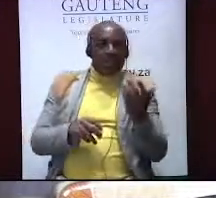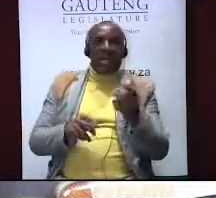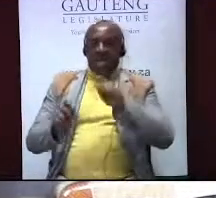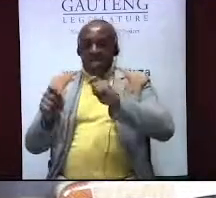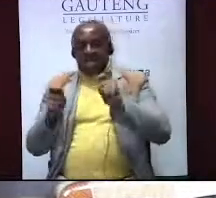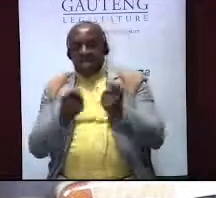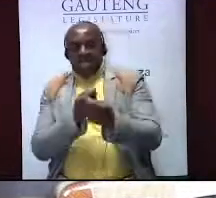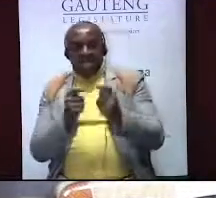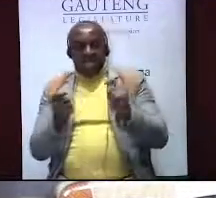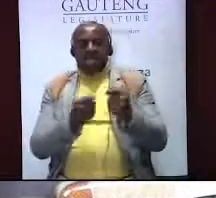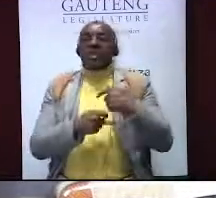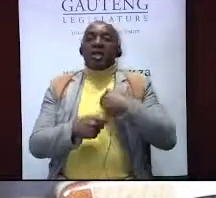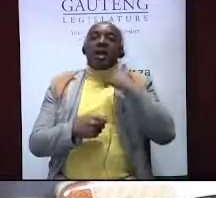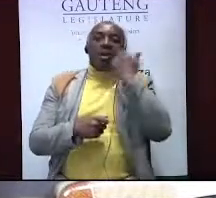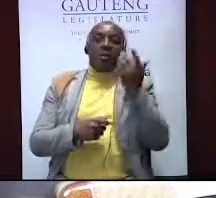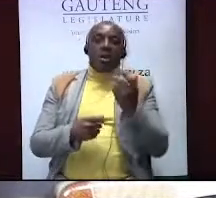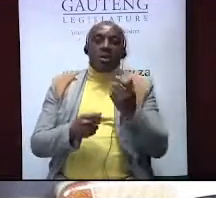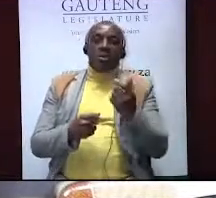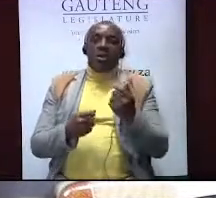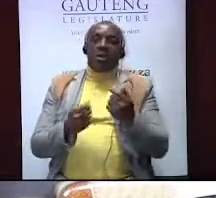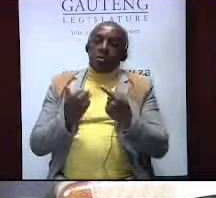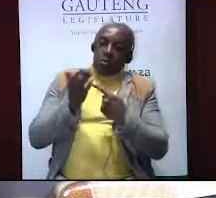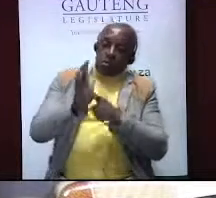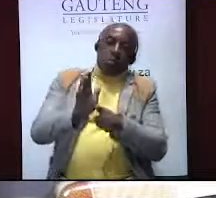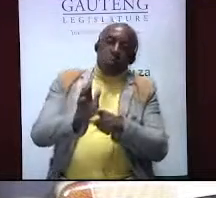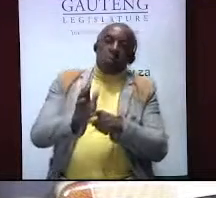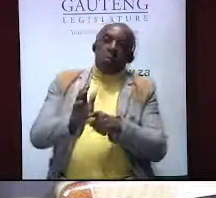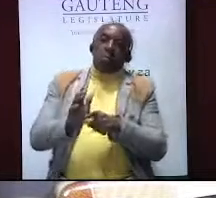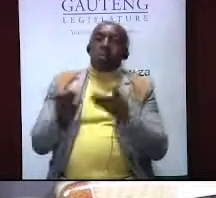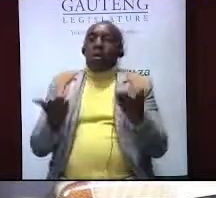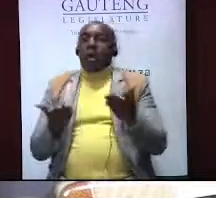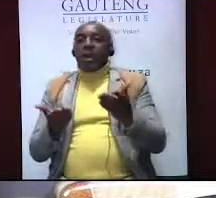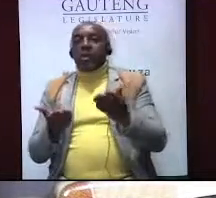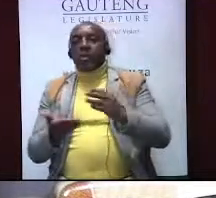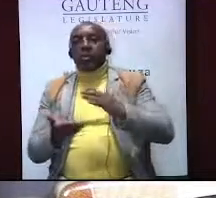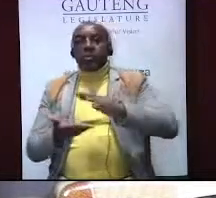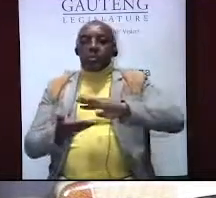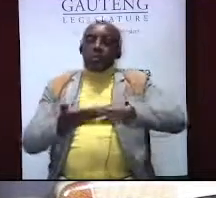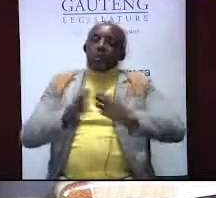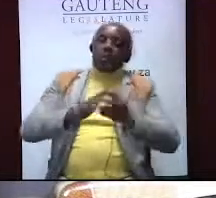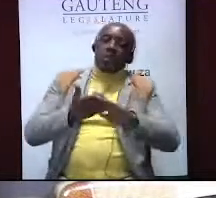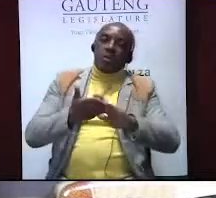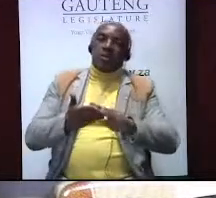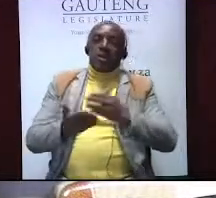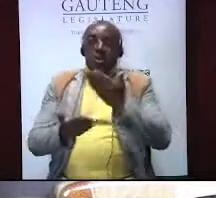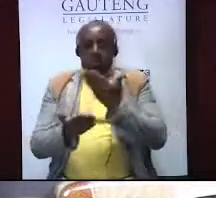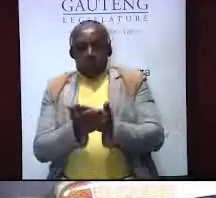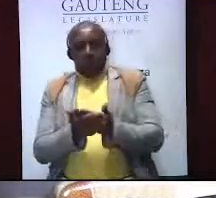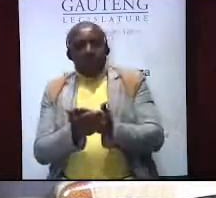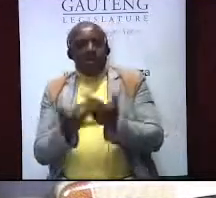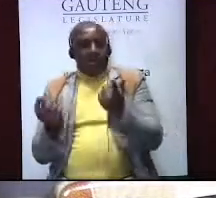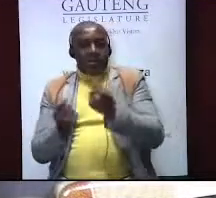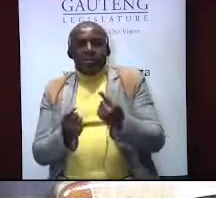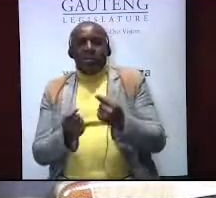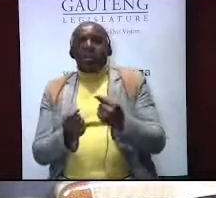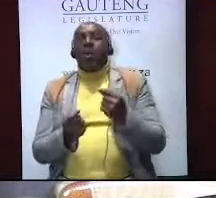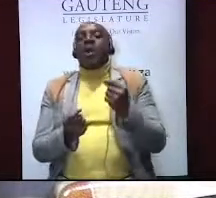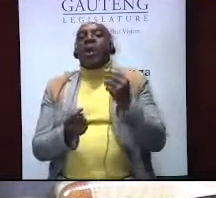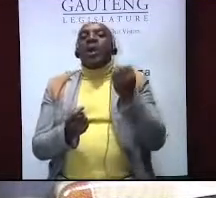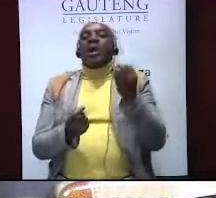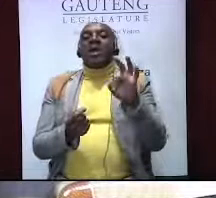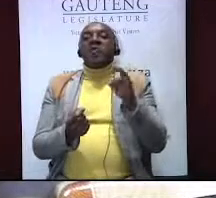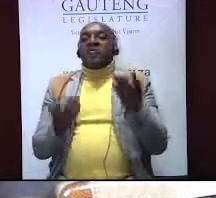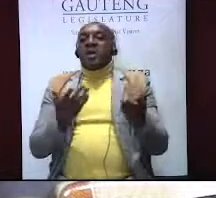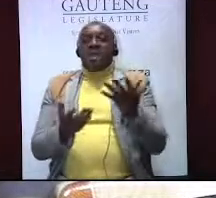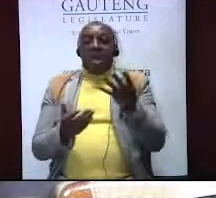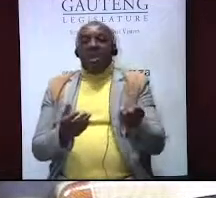changes that we want to bring about in society, you can bring those changes through a organized formation, and